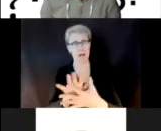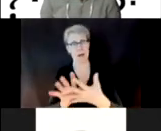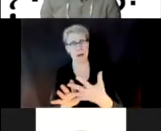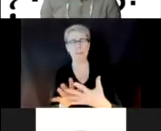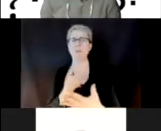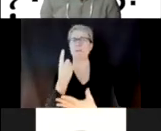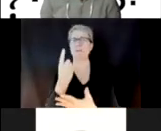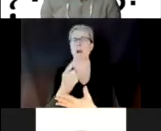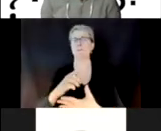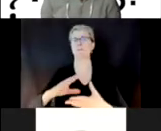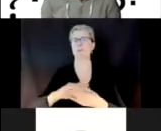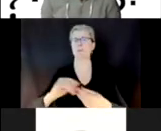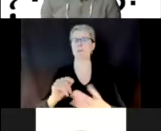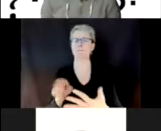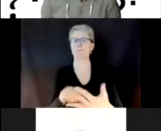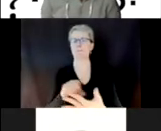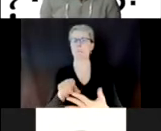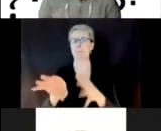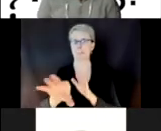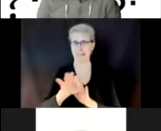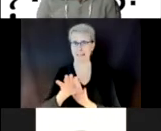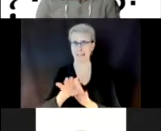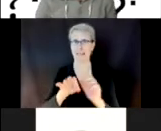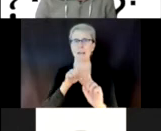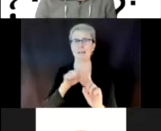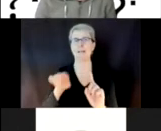of other narratives that you want to kind of weave in.